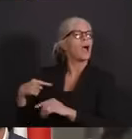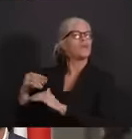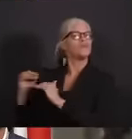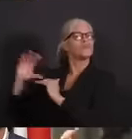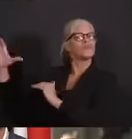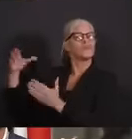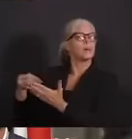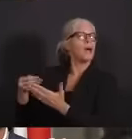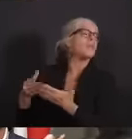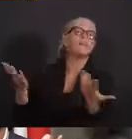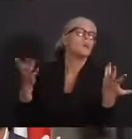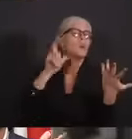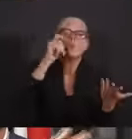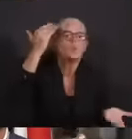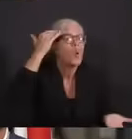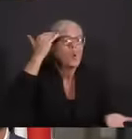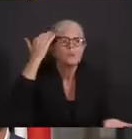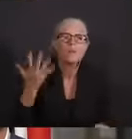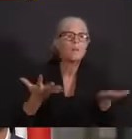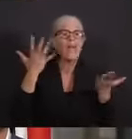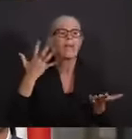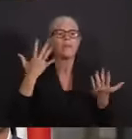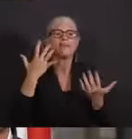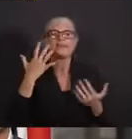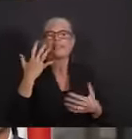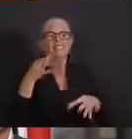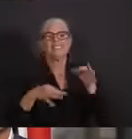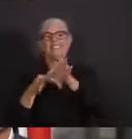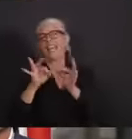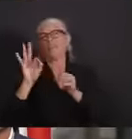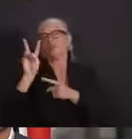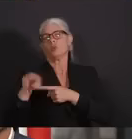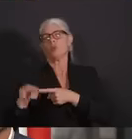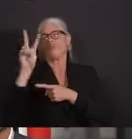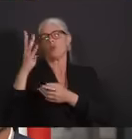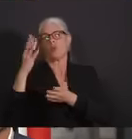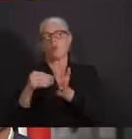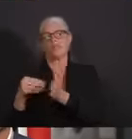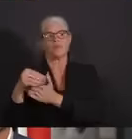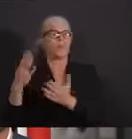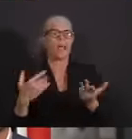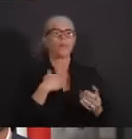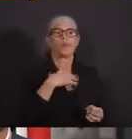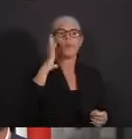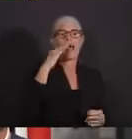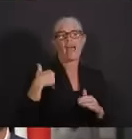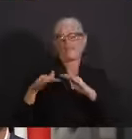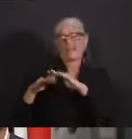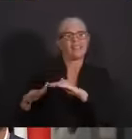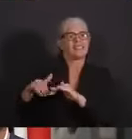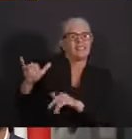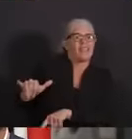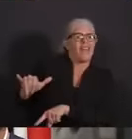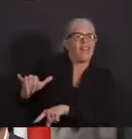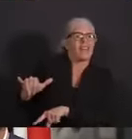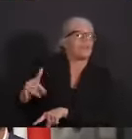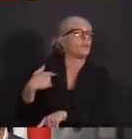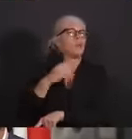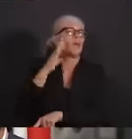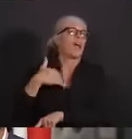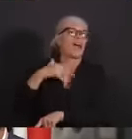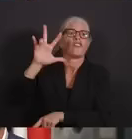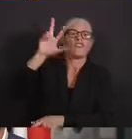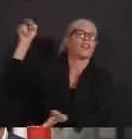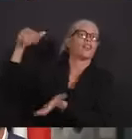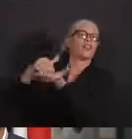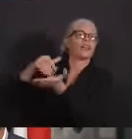Maybe we instead of having 2.4 million restorations like we did with Helene, maybe we'll have less than that with this. We had 30,000 for Helene